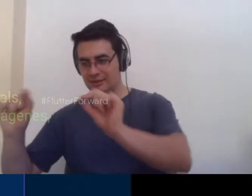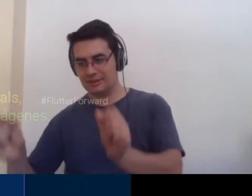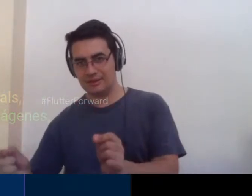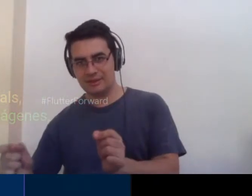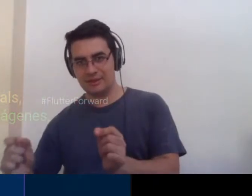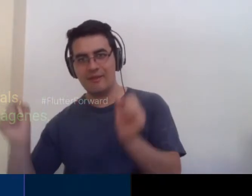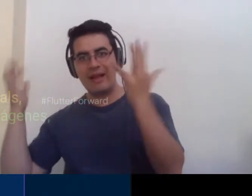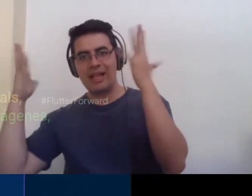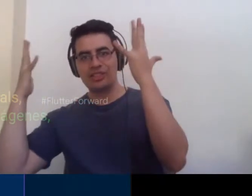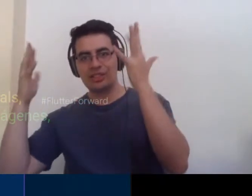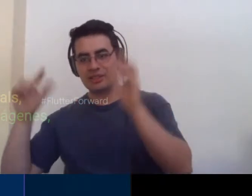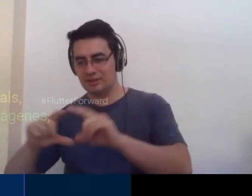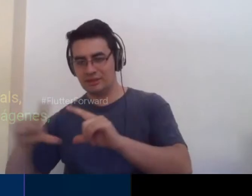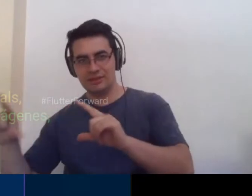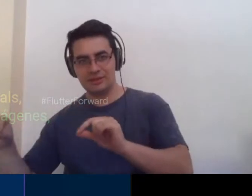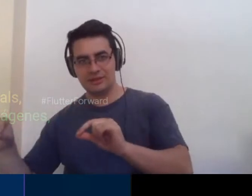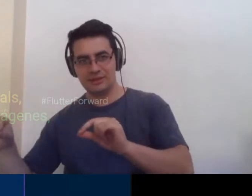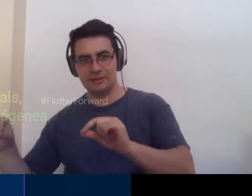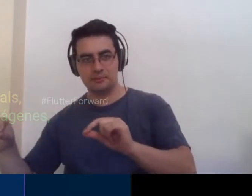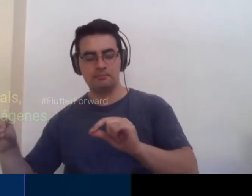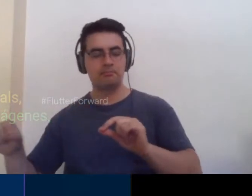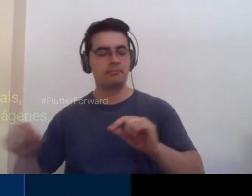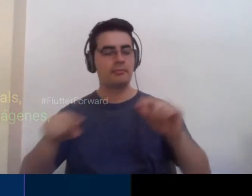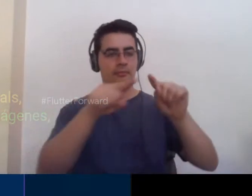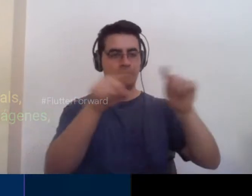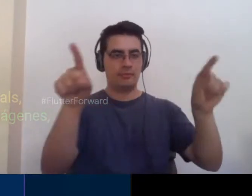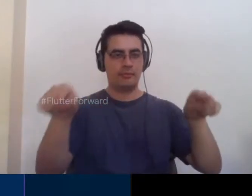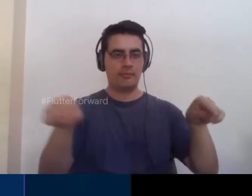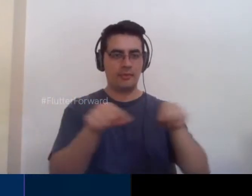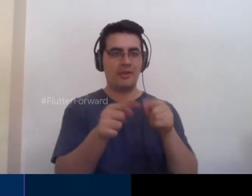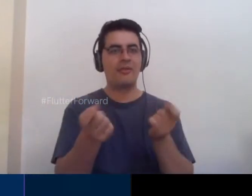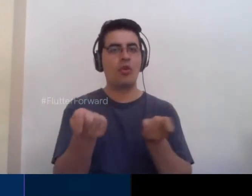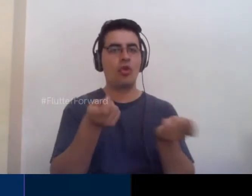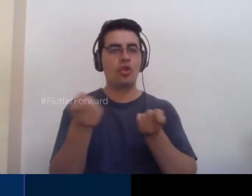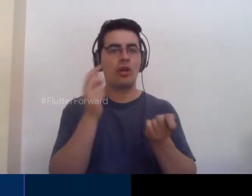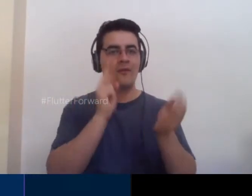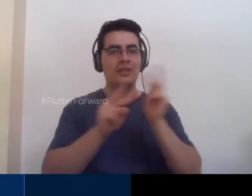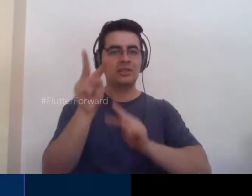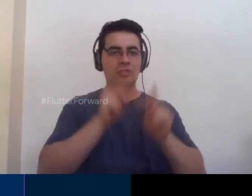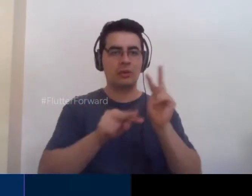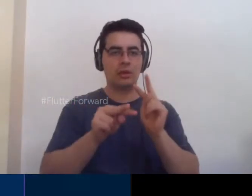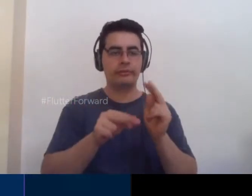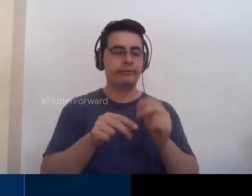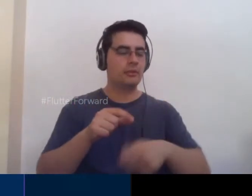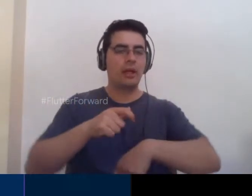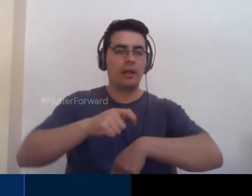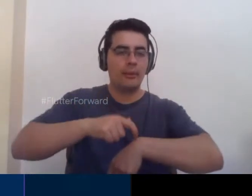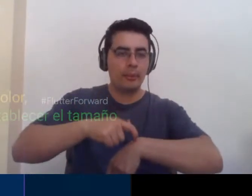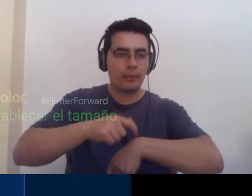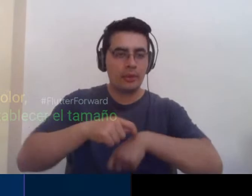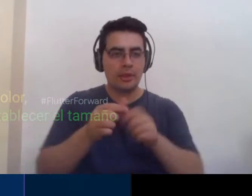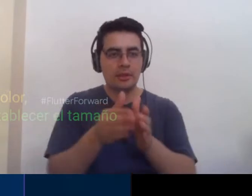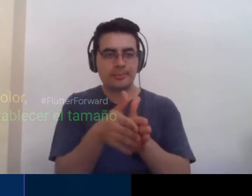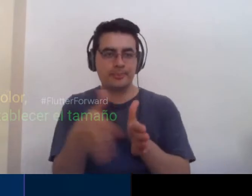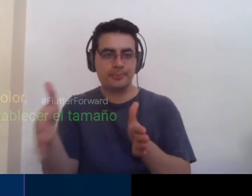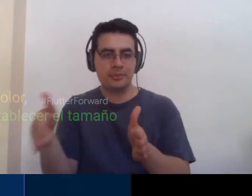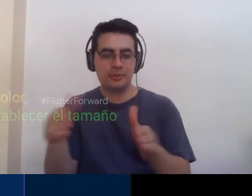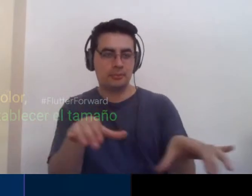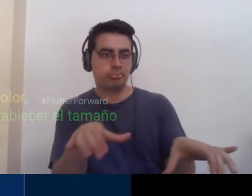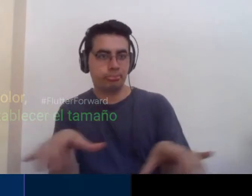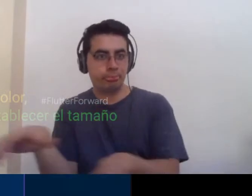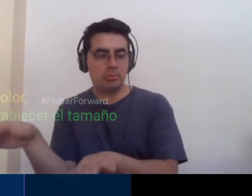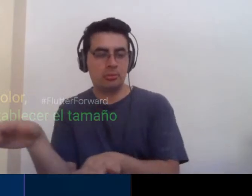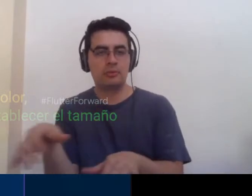and use the named parameters to control the visuals, like duration, which sets the animation's speed,